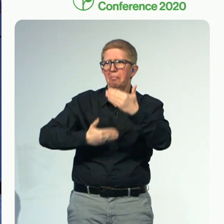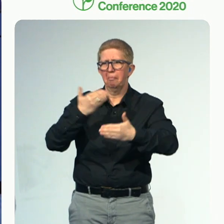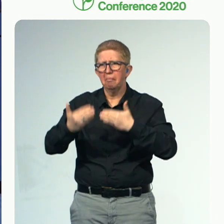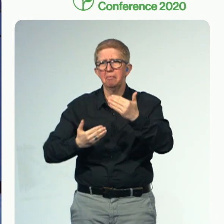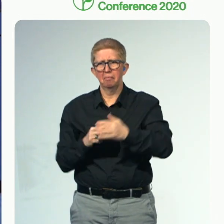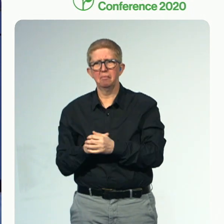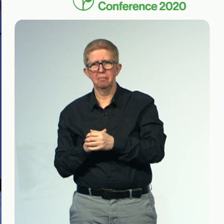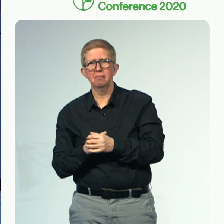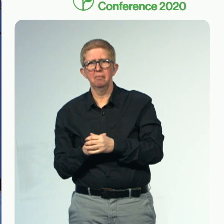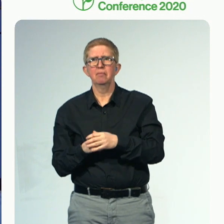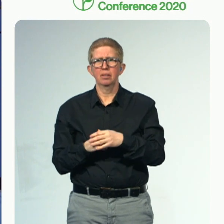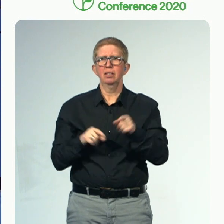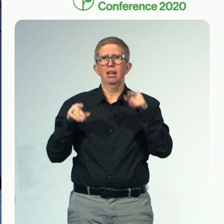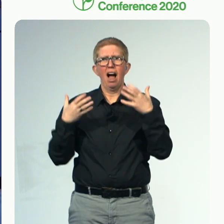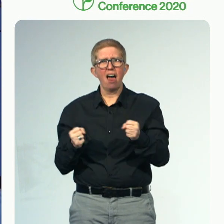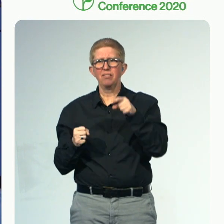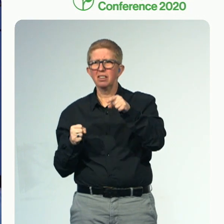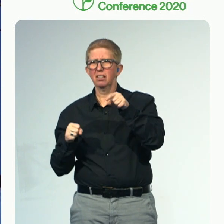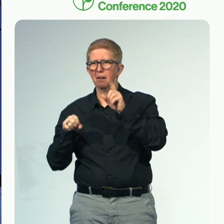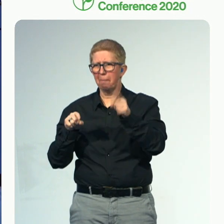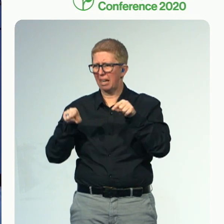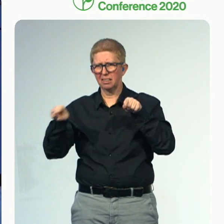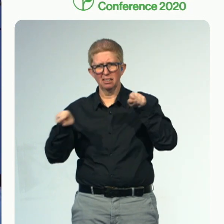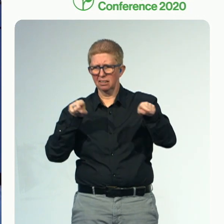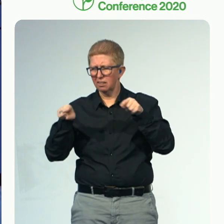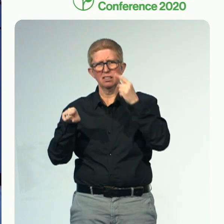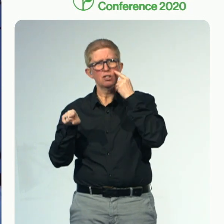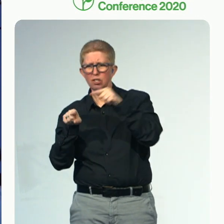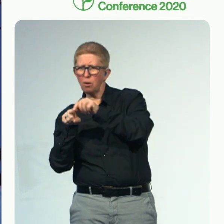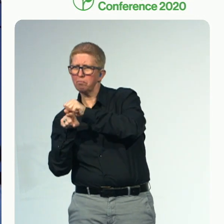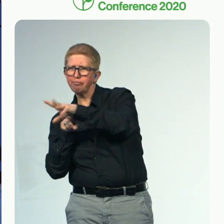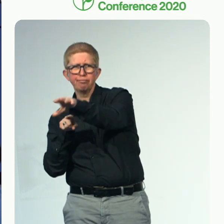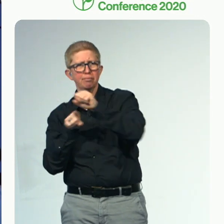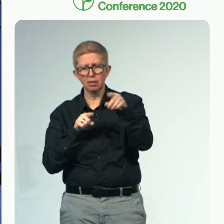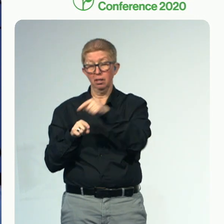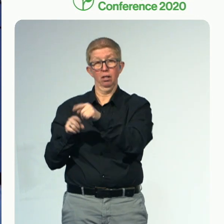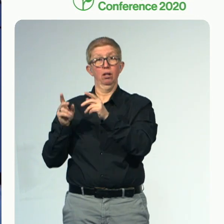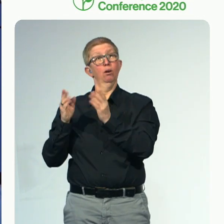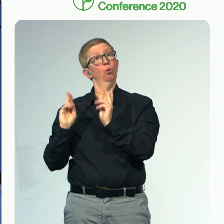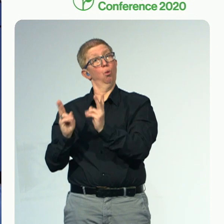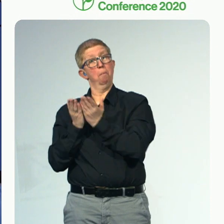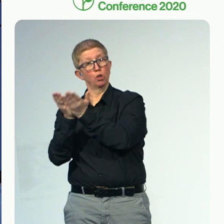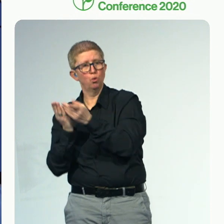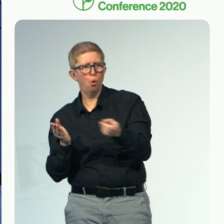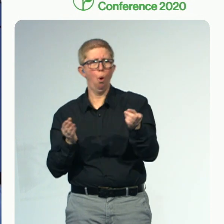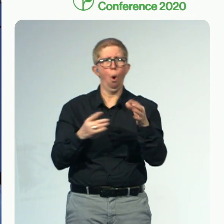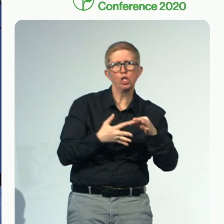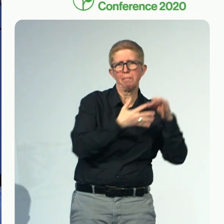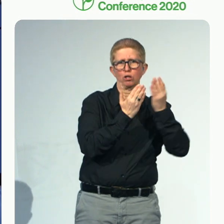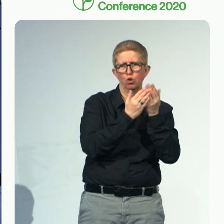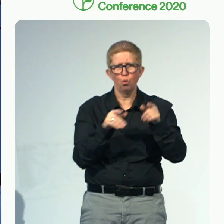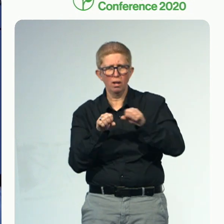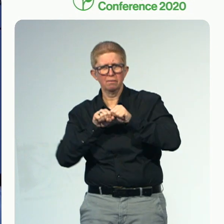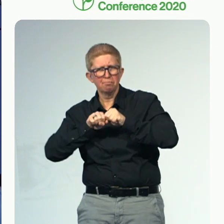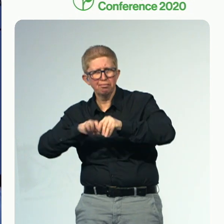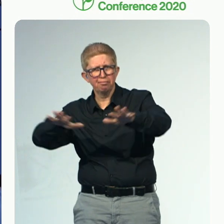special schools. So we're not starting from somewhere. We have to change an existing system. On the other hand, in many countries, or in most countries, there